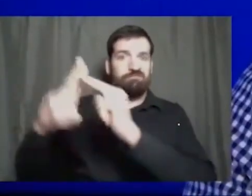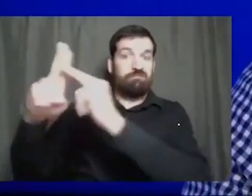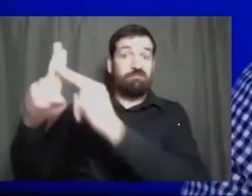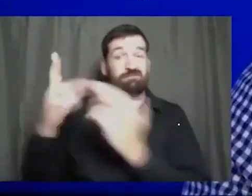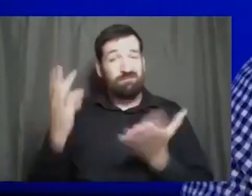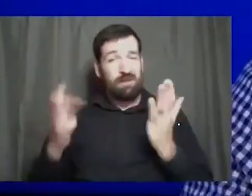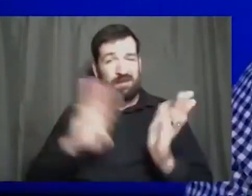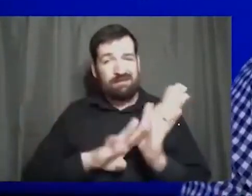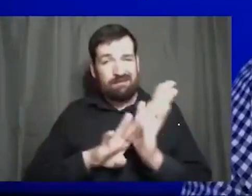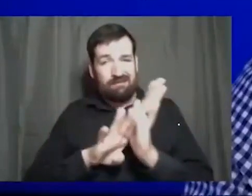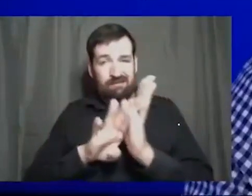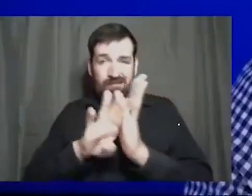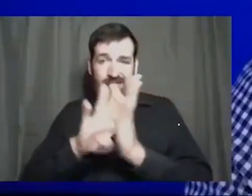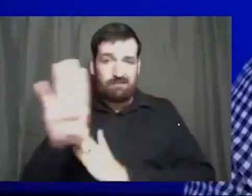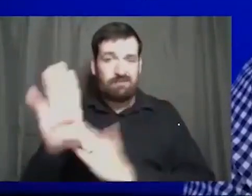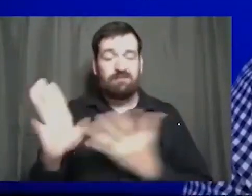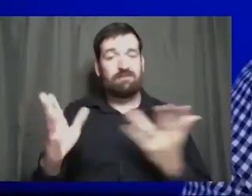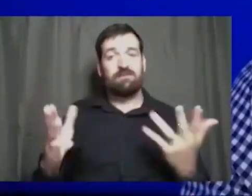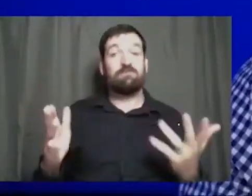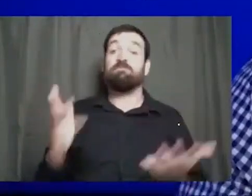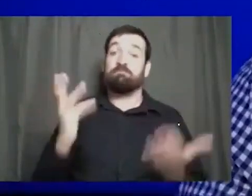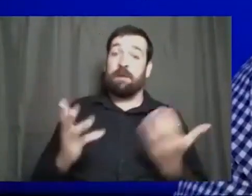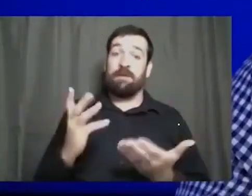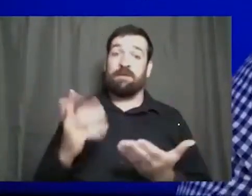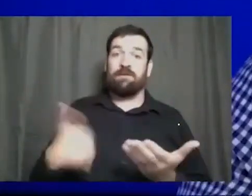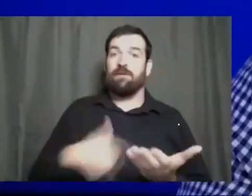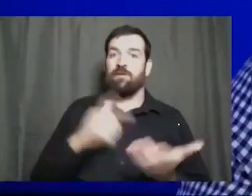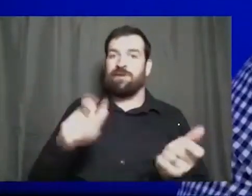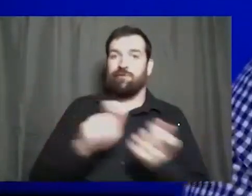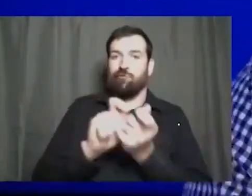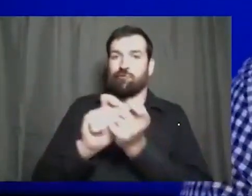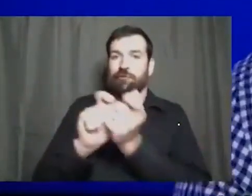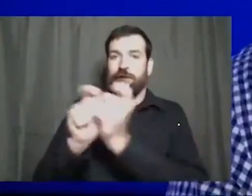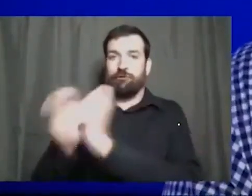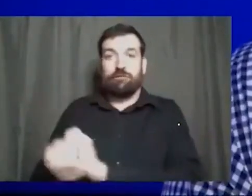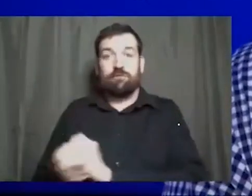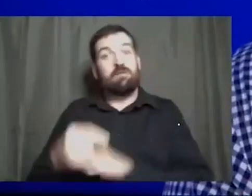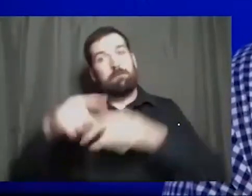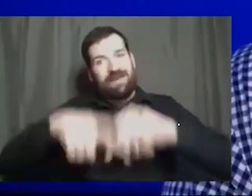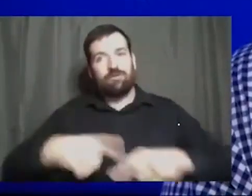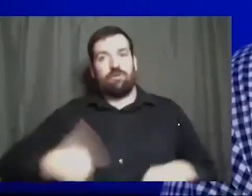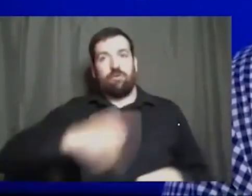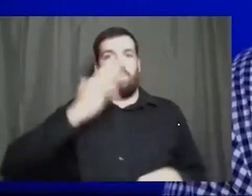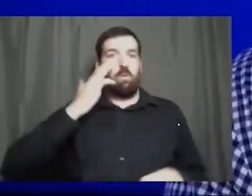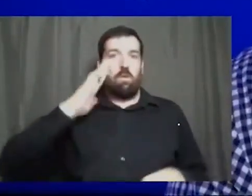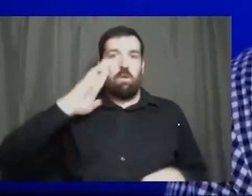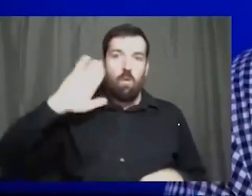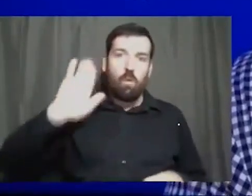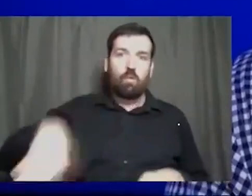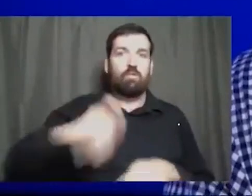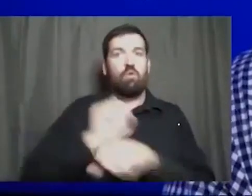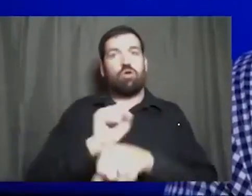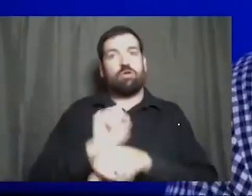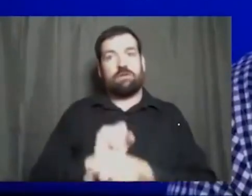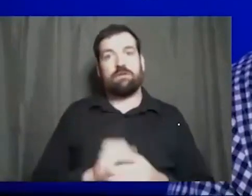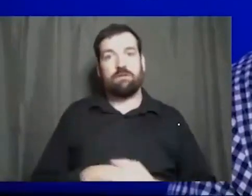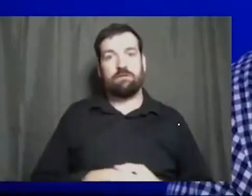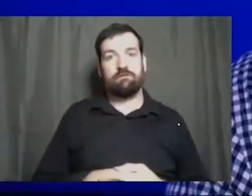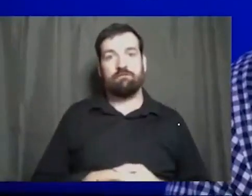keeps increasing, then we may need to make changes based off of what we know works in our communities to prevent spread, in addition to